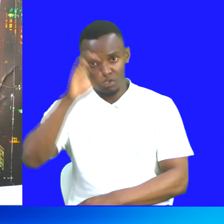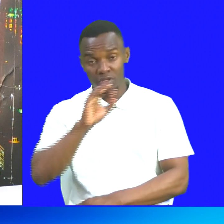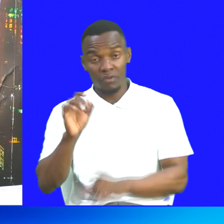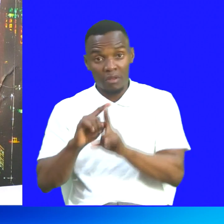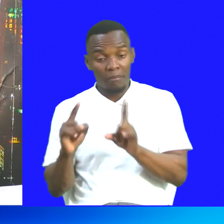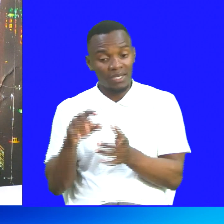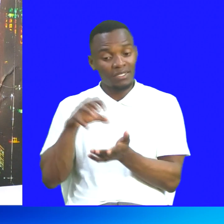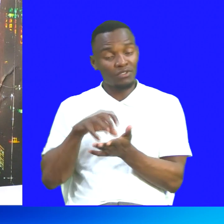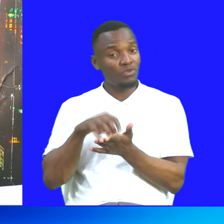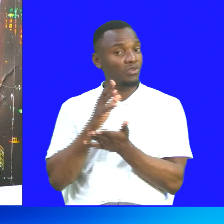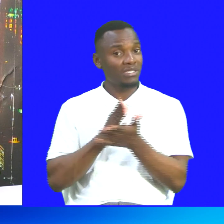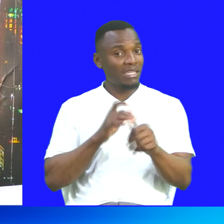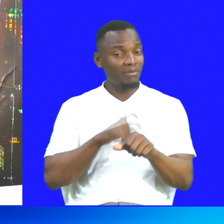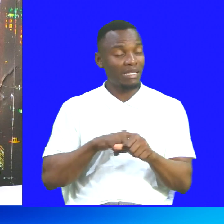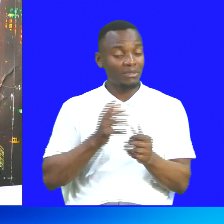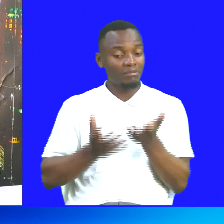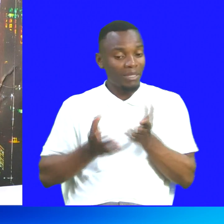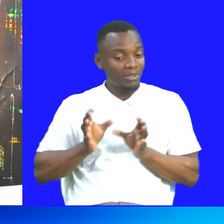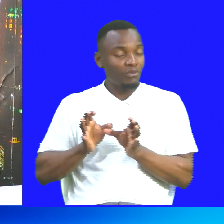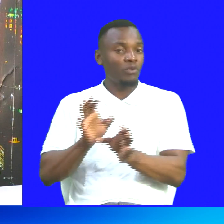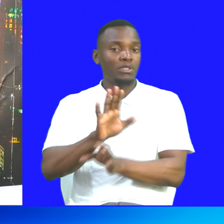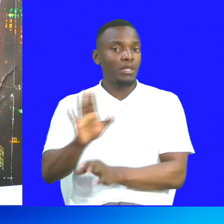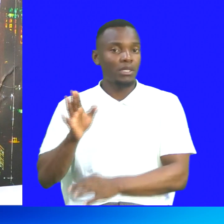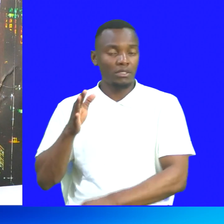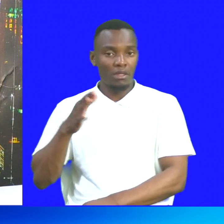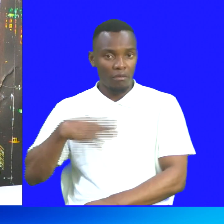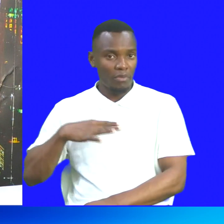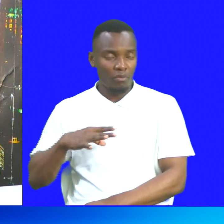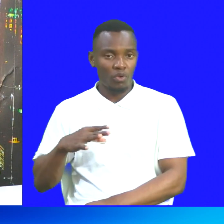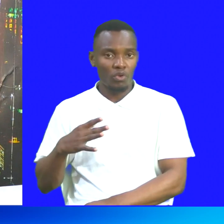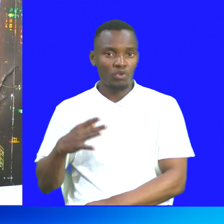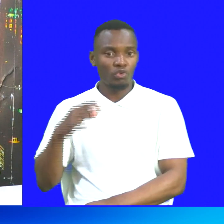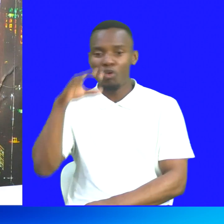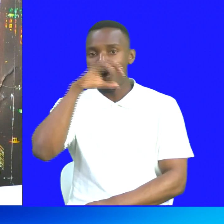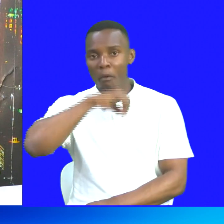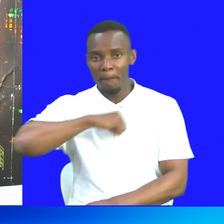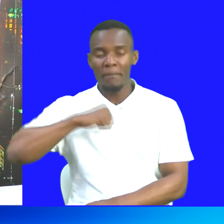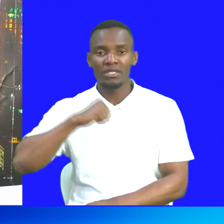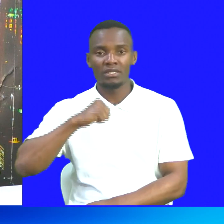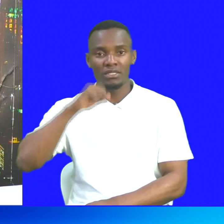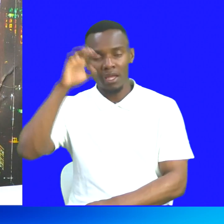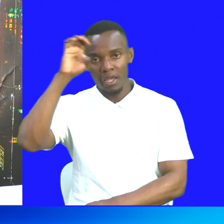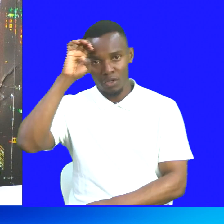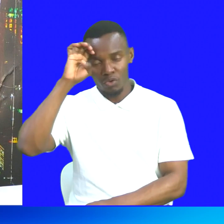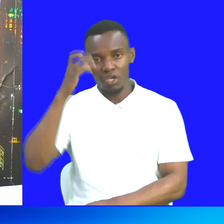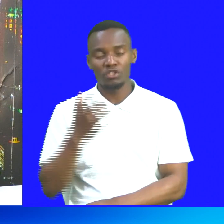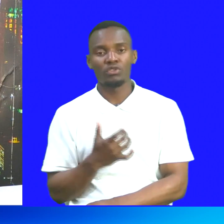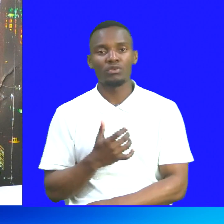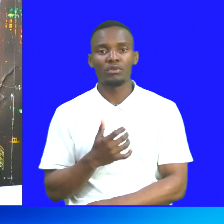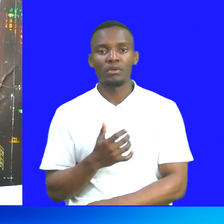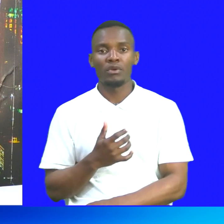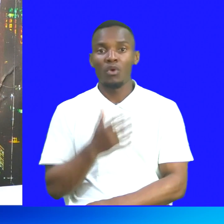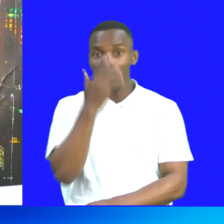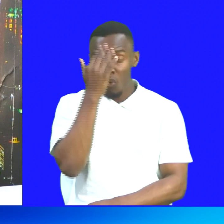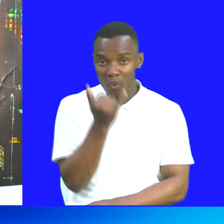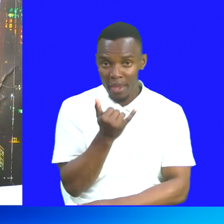Circumstances sometimes may have forced these people to go their entire lives without education,